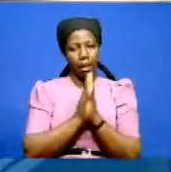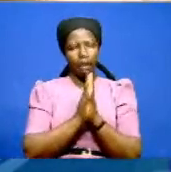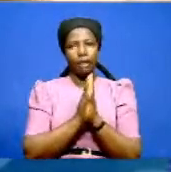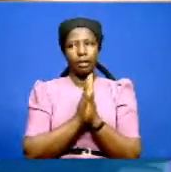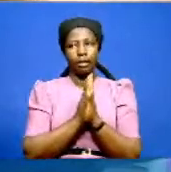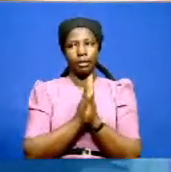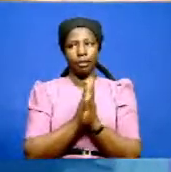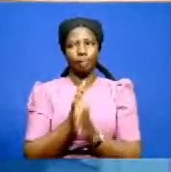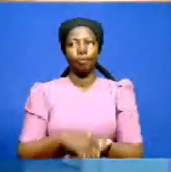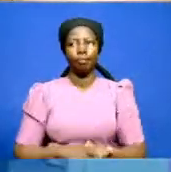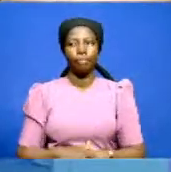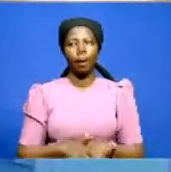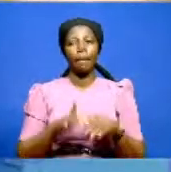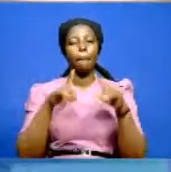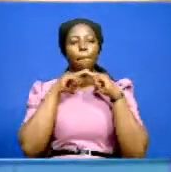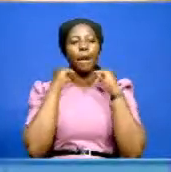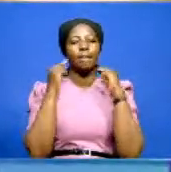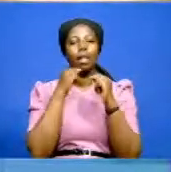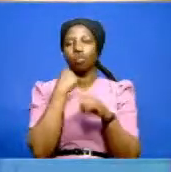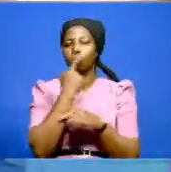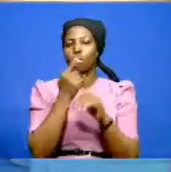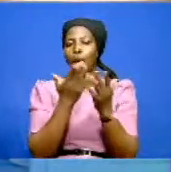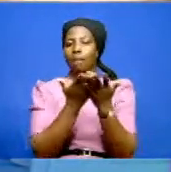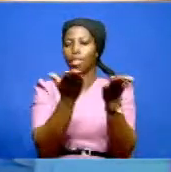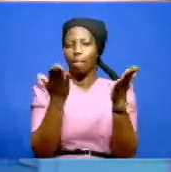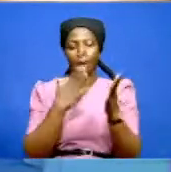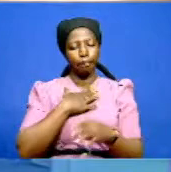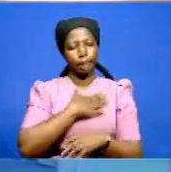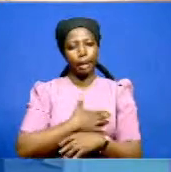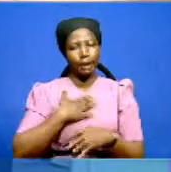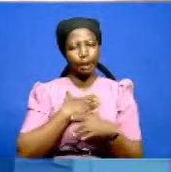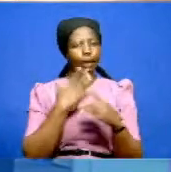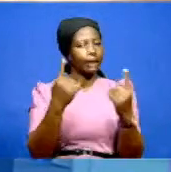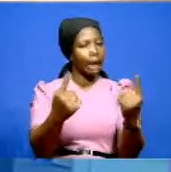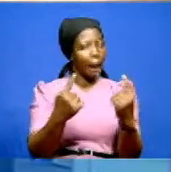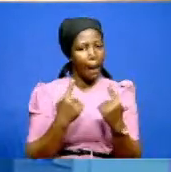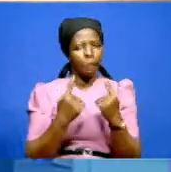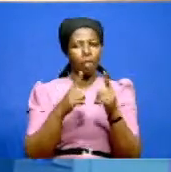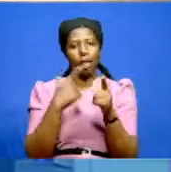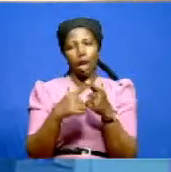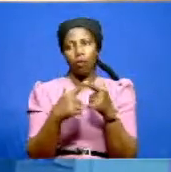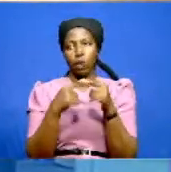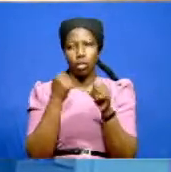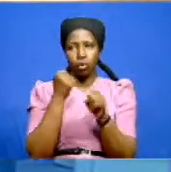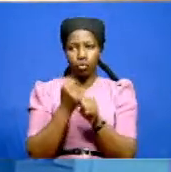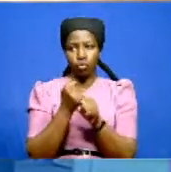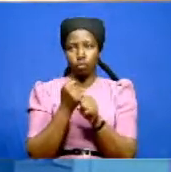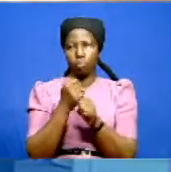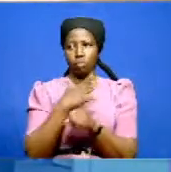katika congregation, kindly come on stage and we do our response, our work.